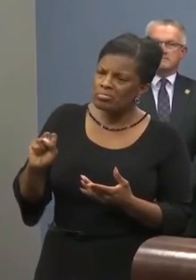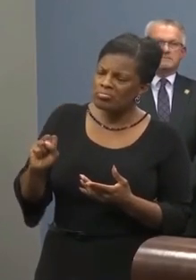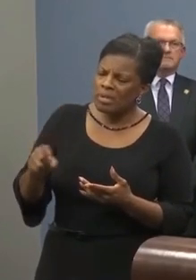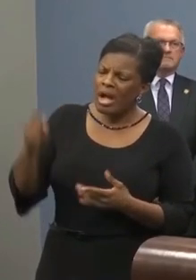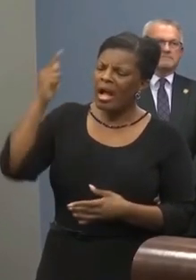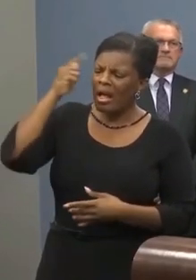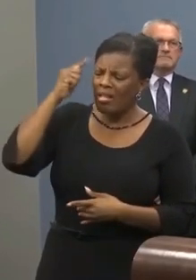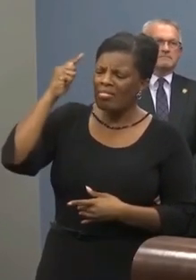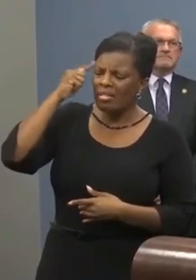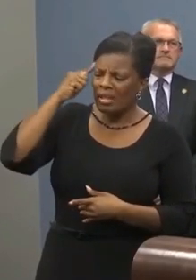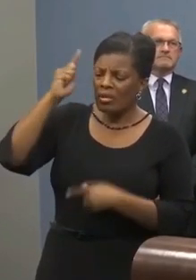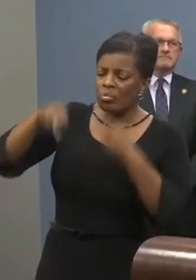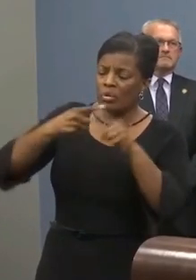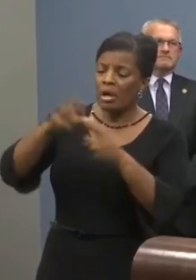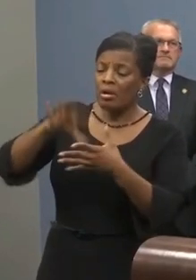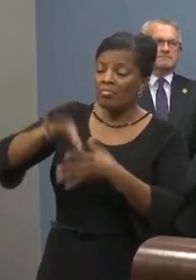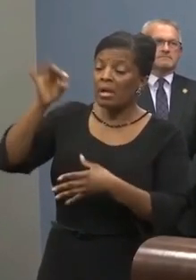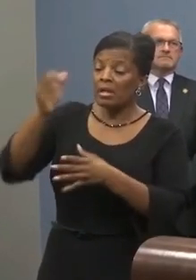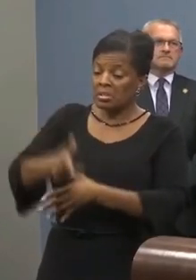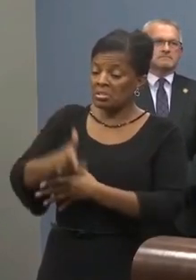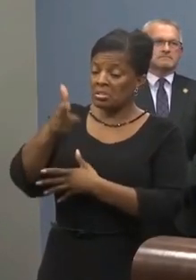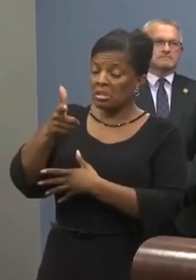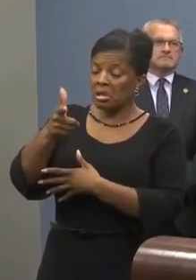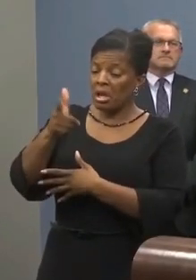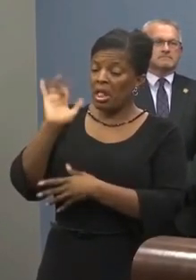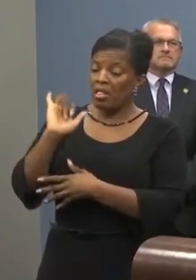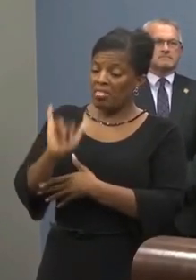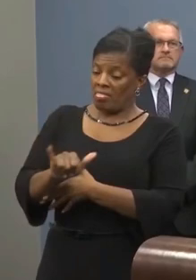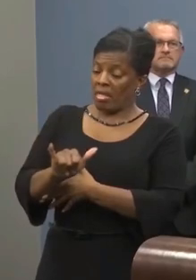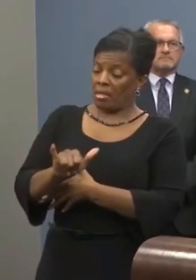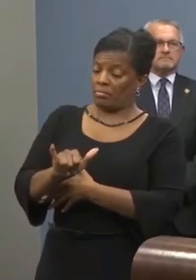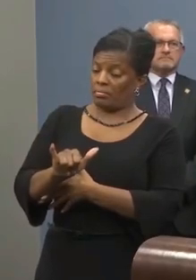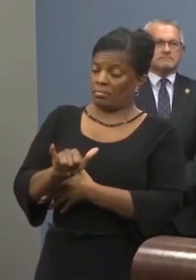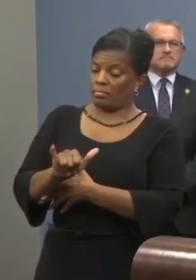I think when I found out there was a gun, that